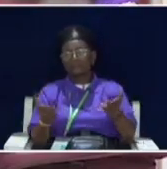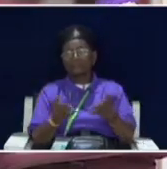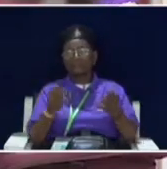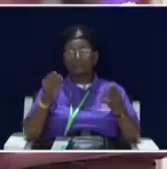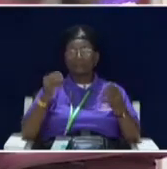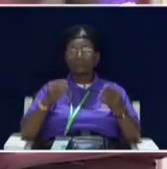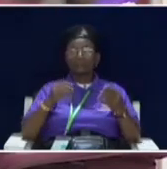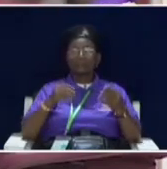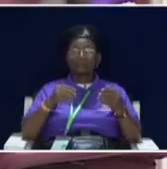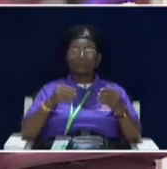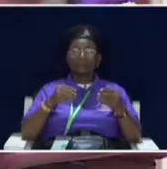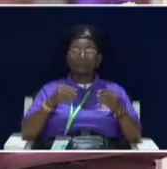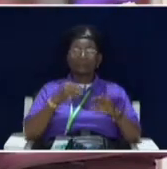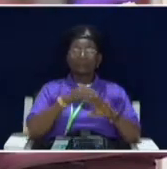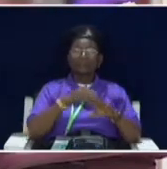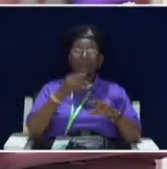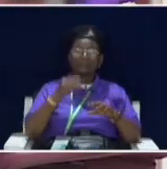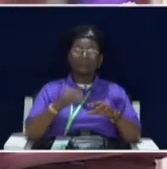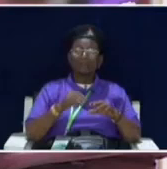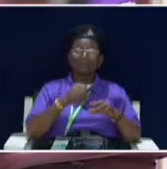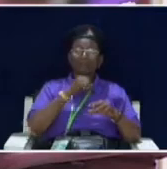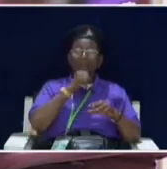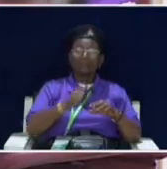the old auditorium,